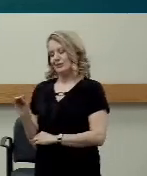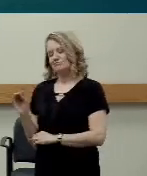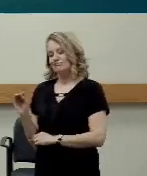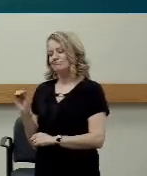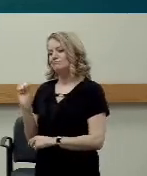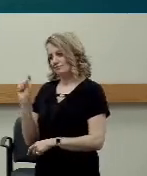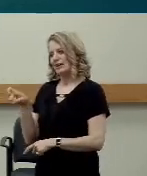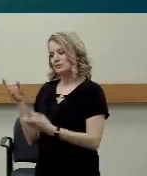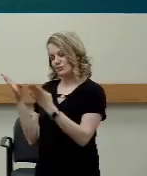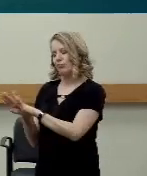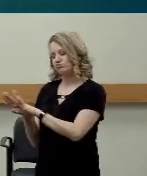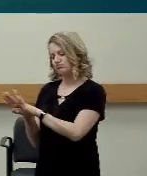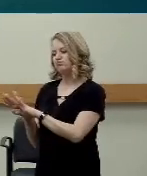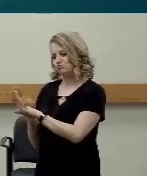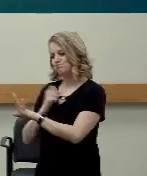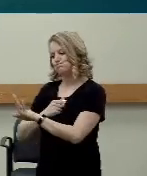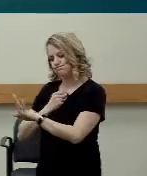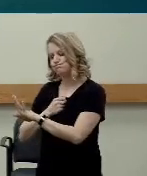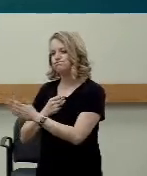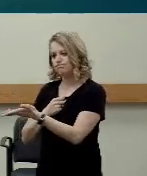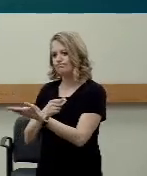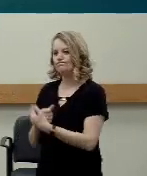were affected by the ordinance.